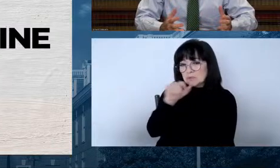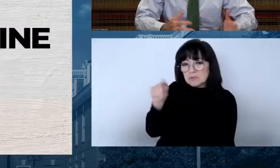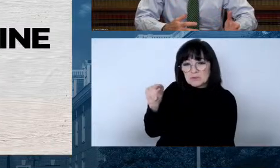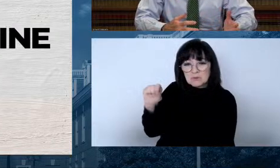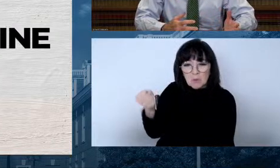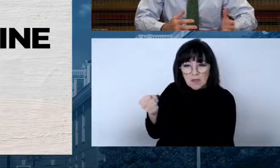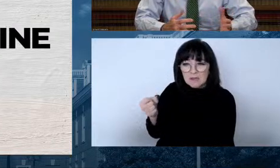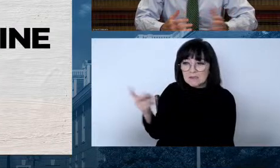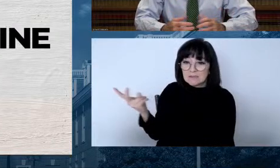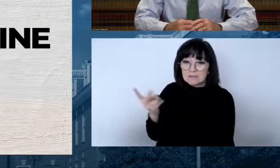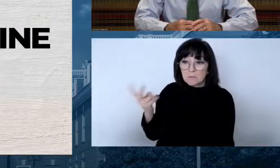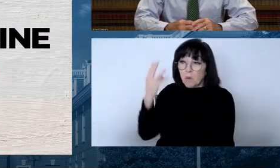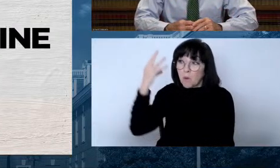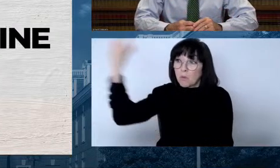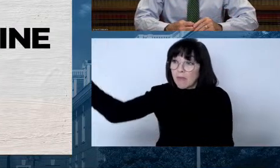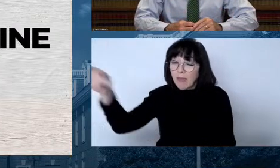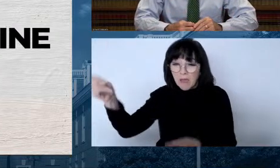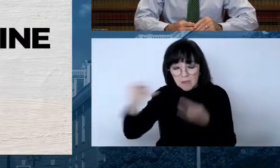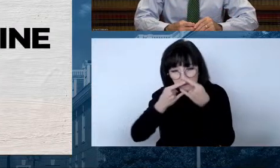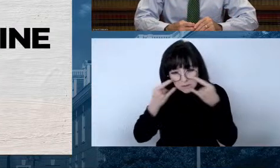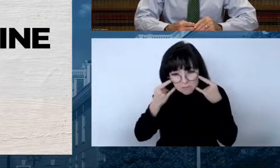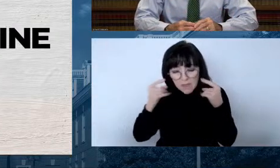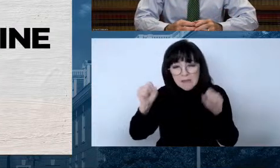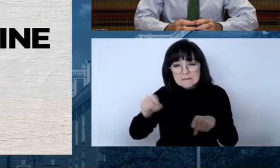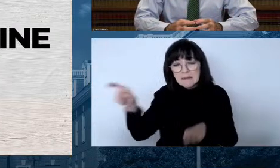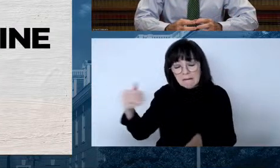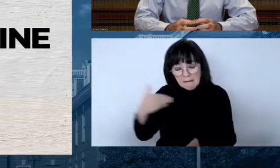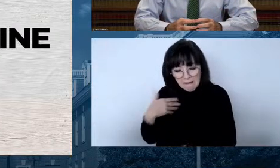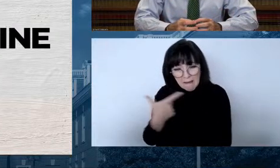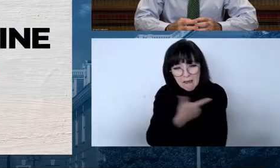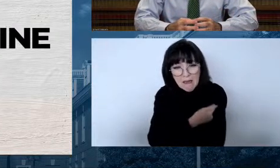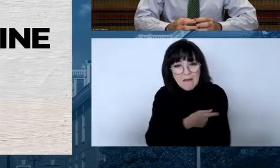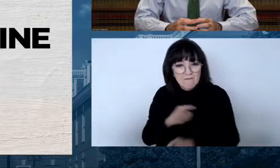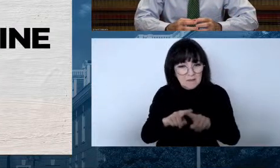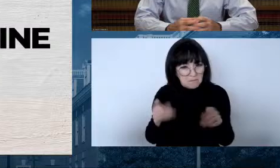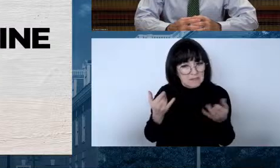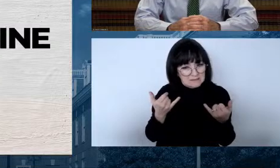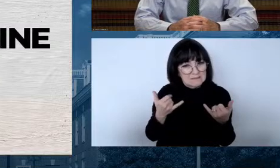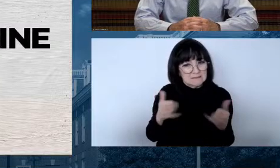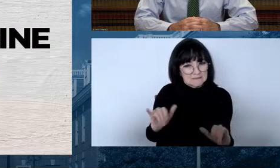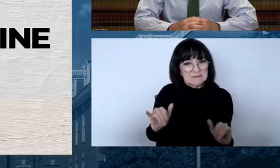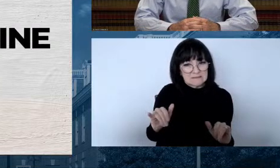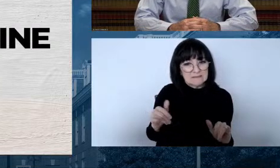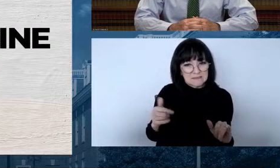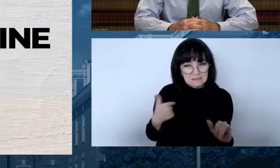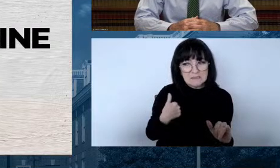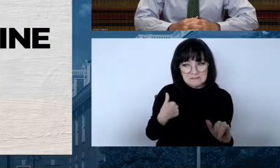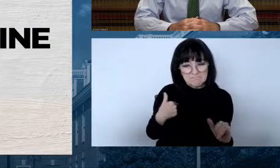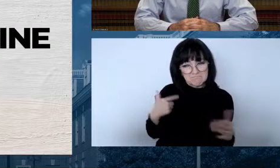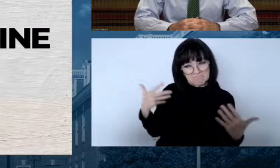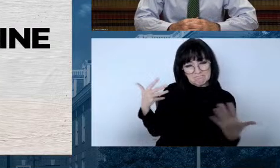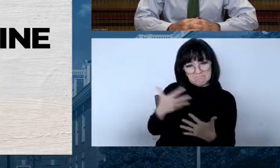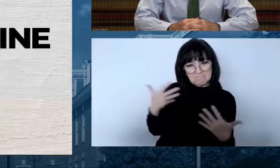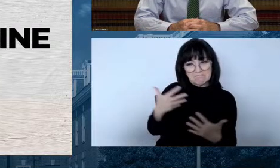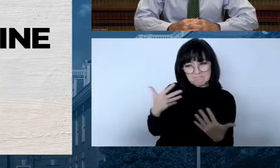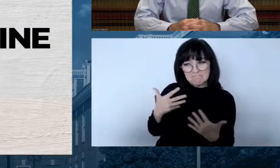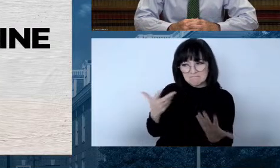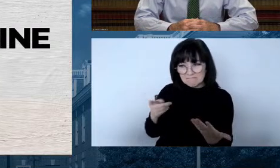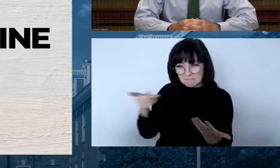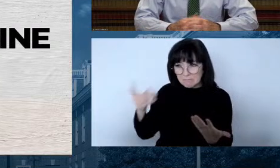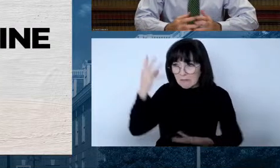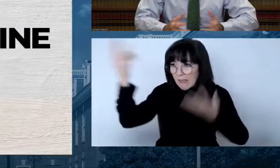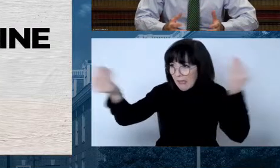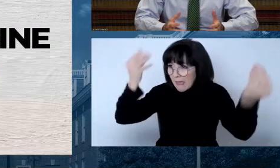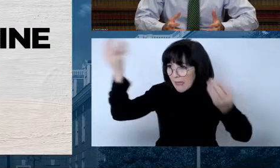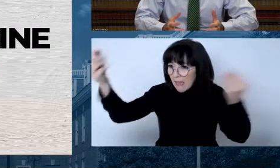masks. They're fully vaccinated, but they're also very mobile. And